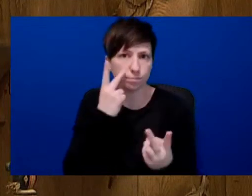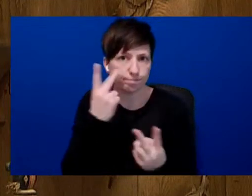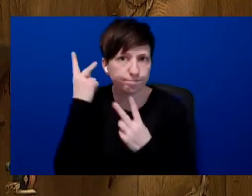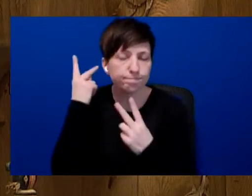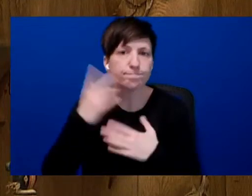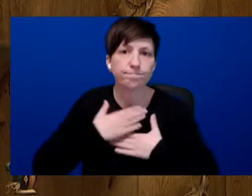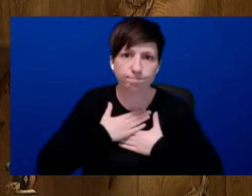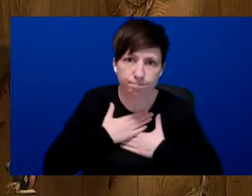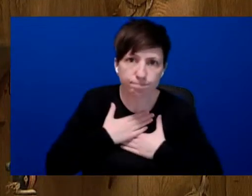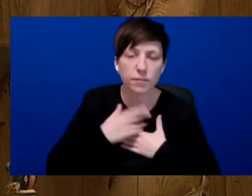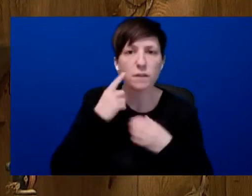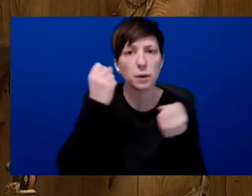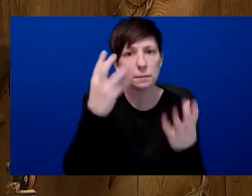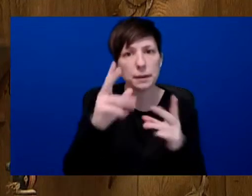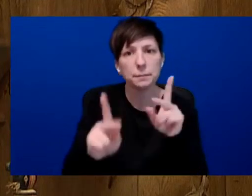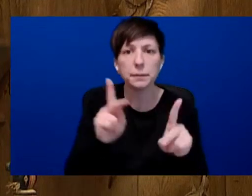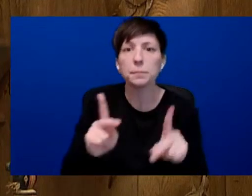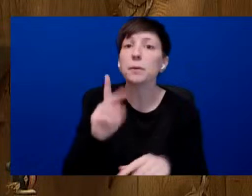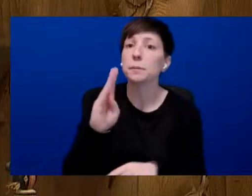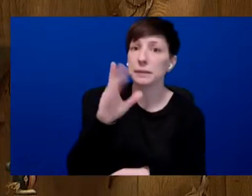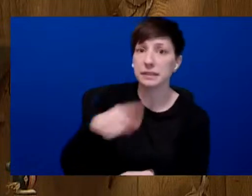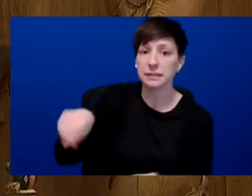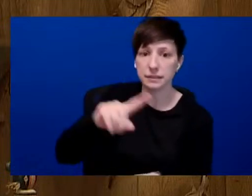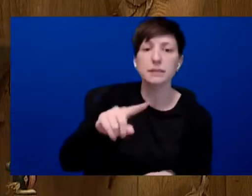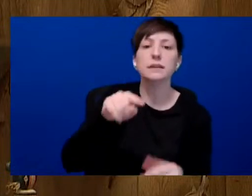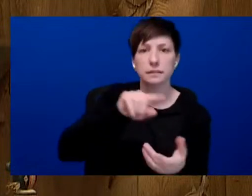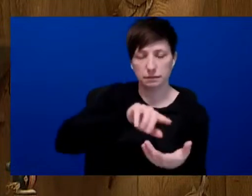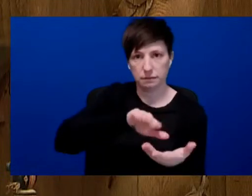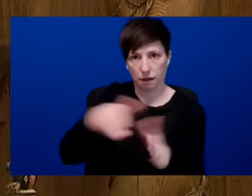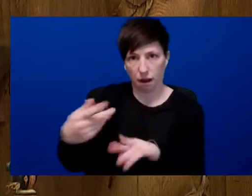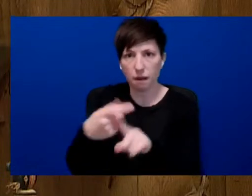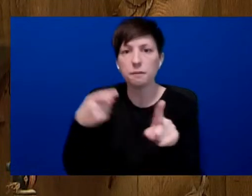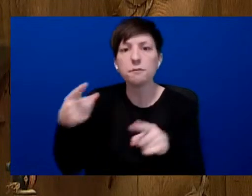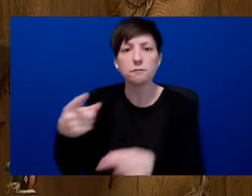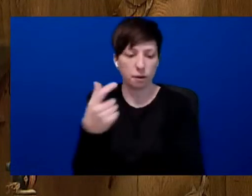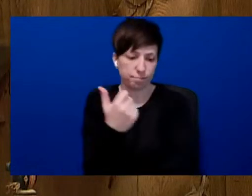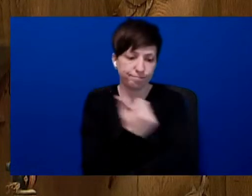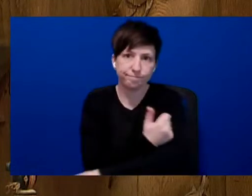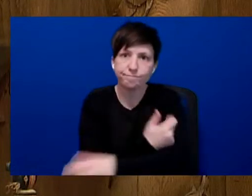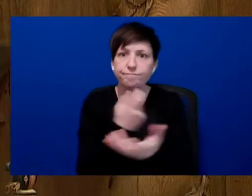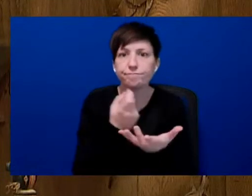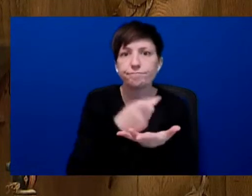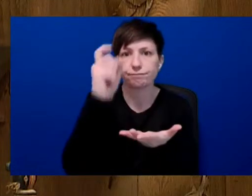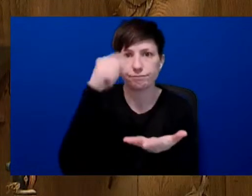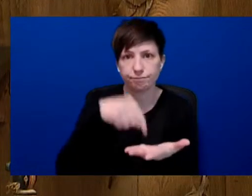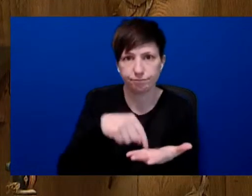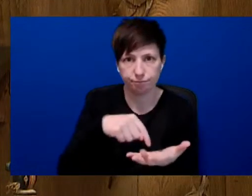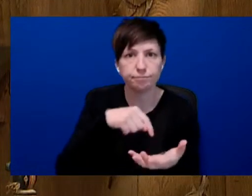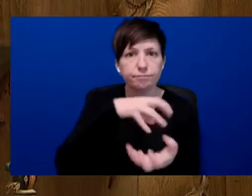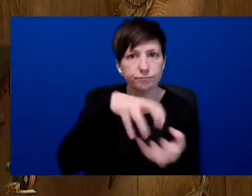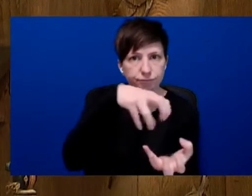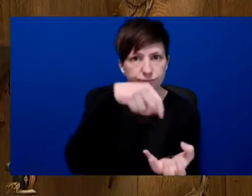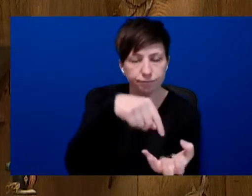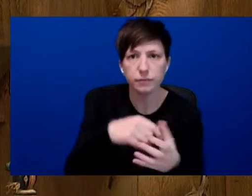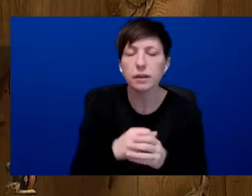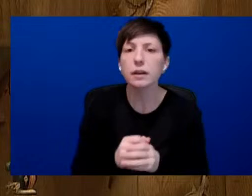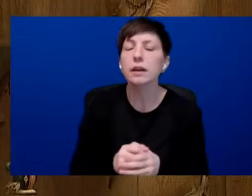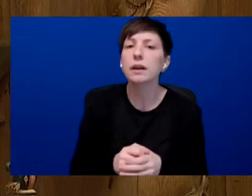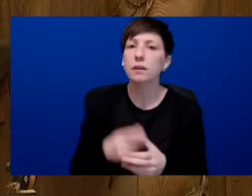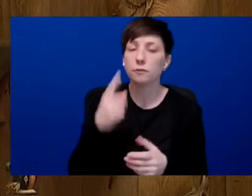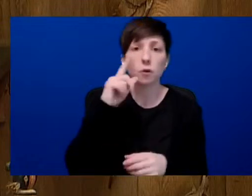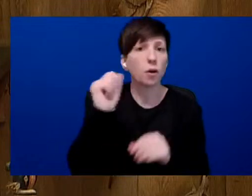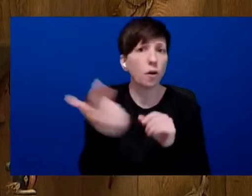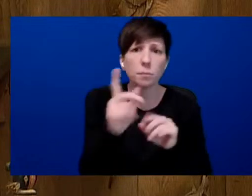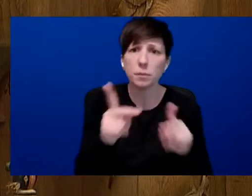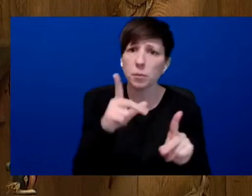Columbians from toxic, unregulated drugs. To all who have lost a loved one in the past year, we extend our